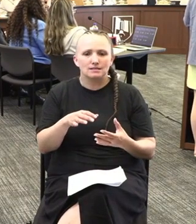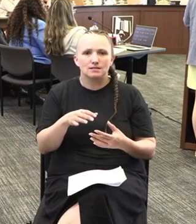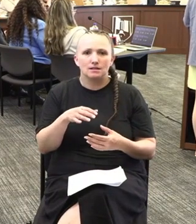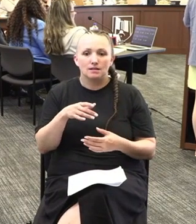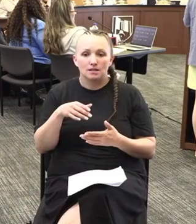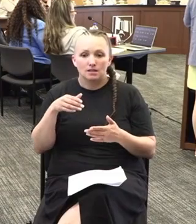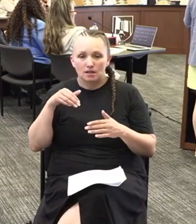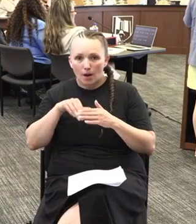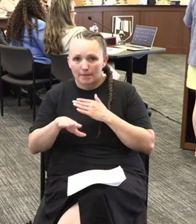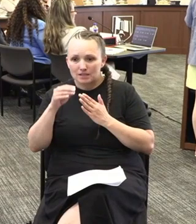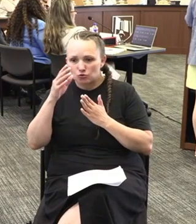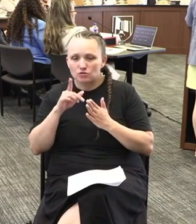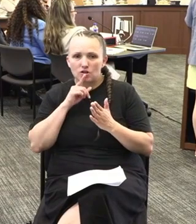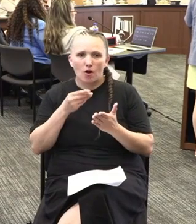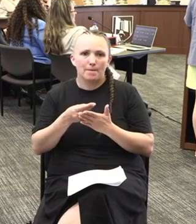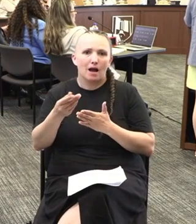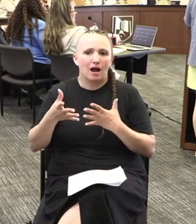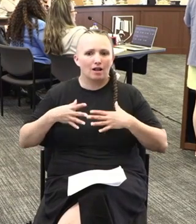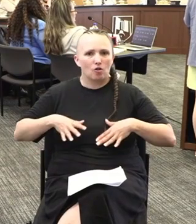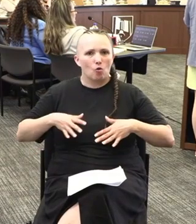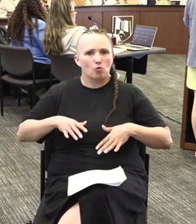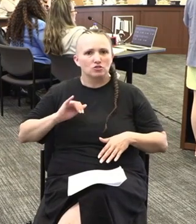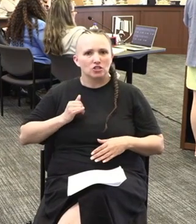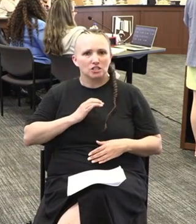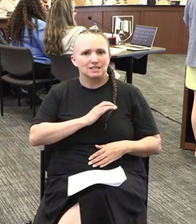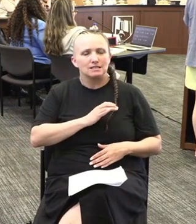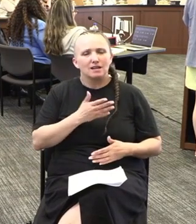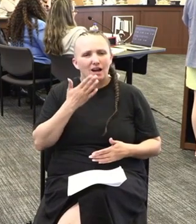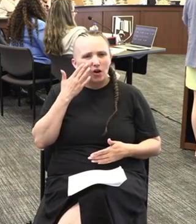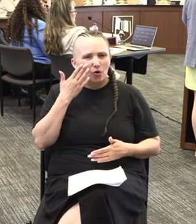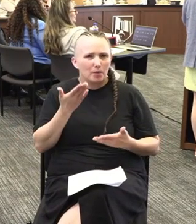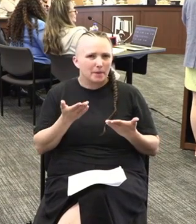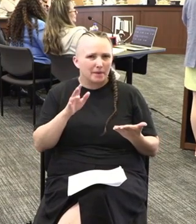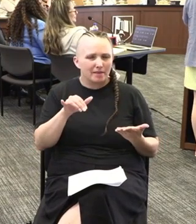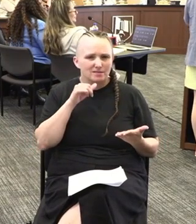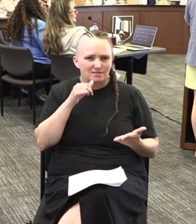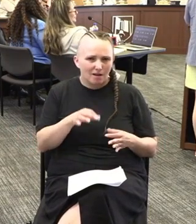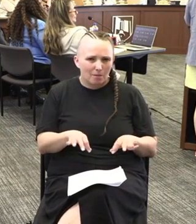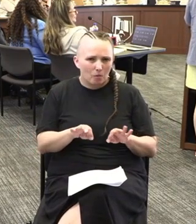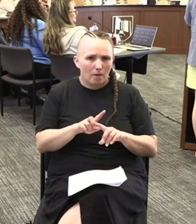apparel. And I know that seems insignificant, but I want to tell you a story.